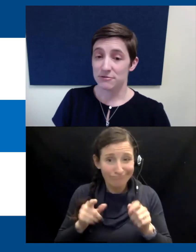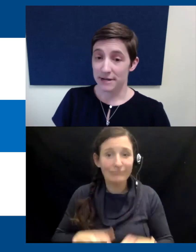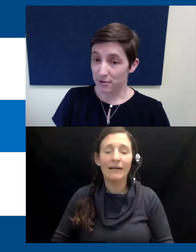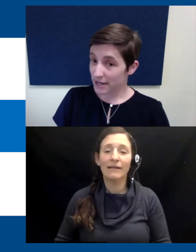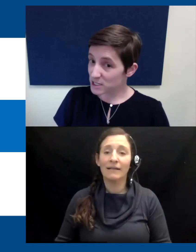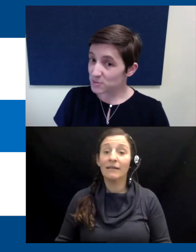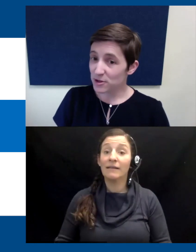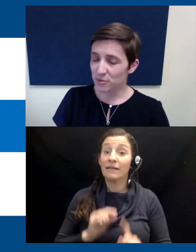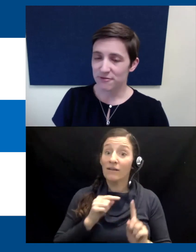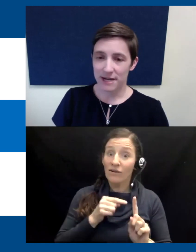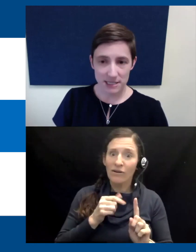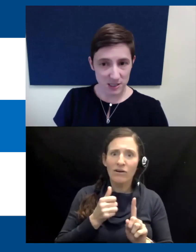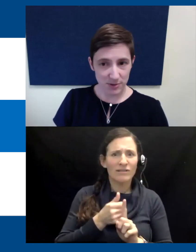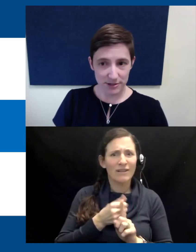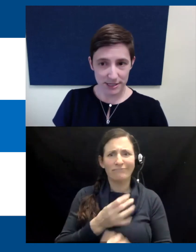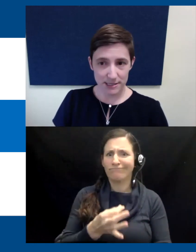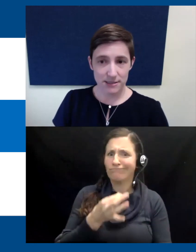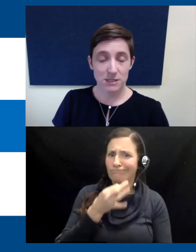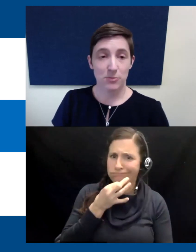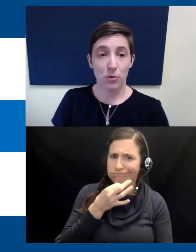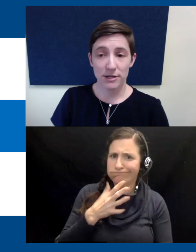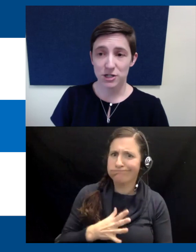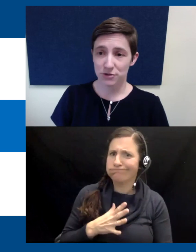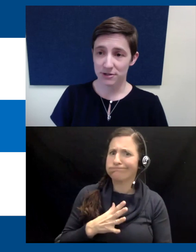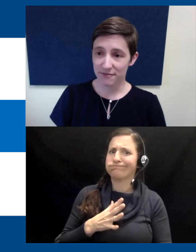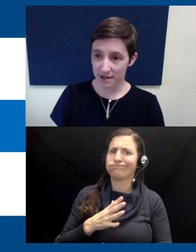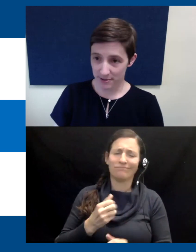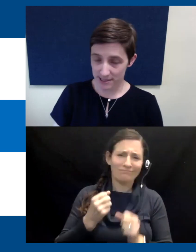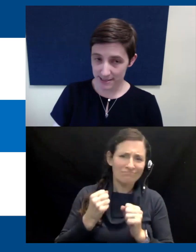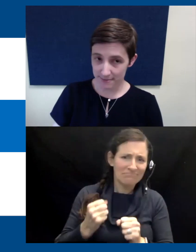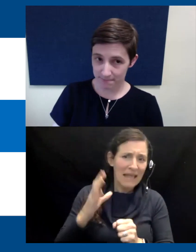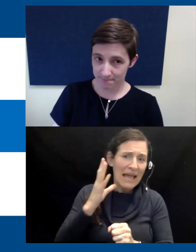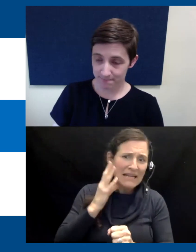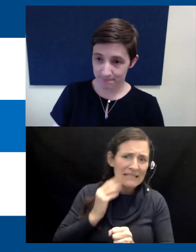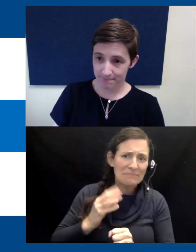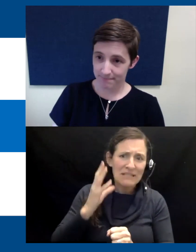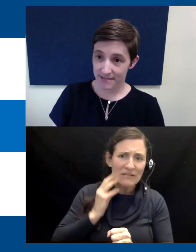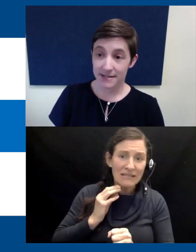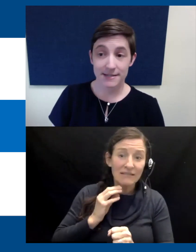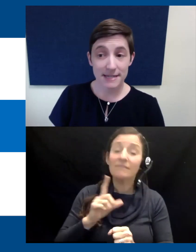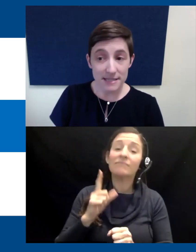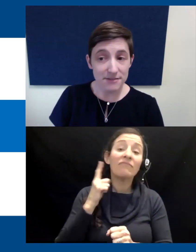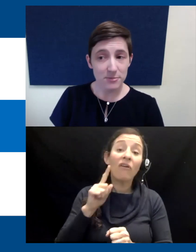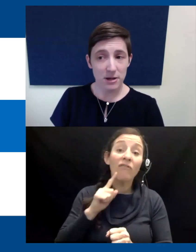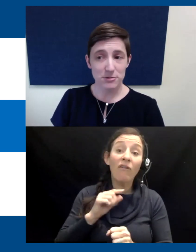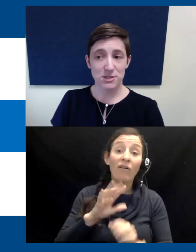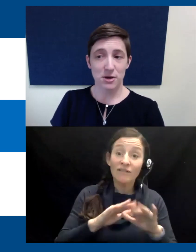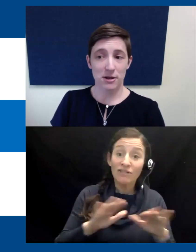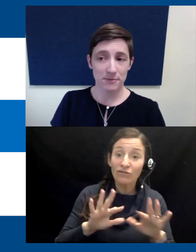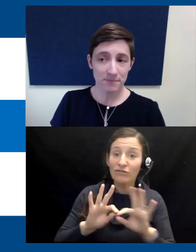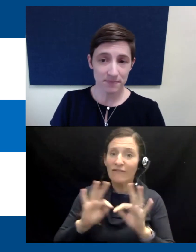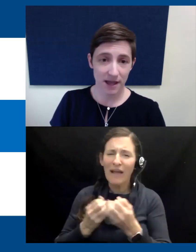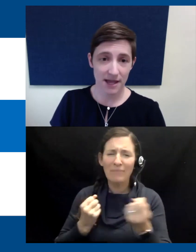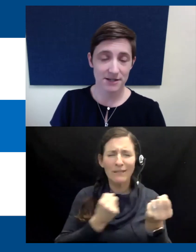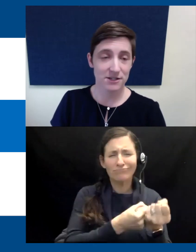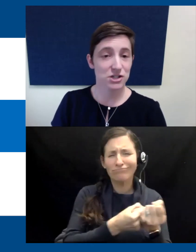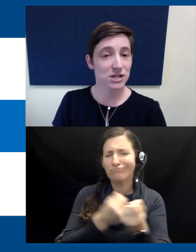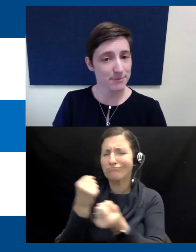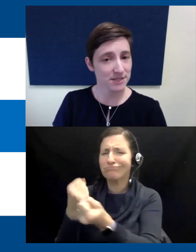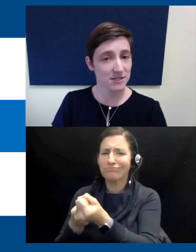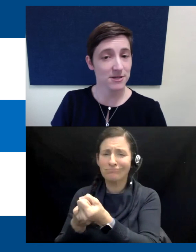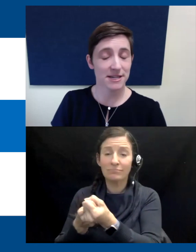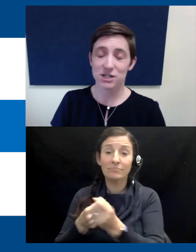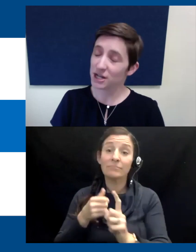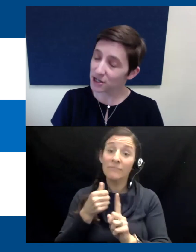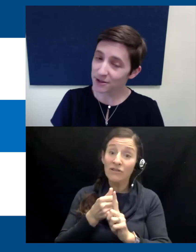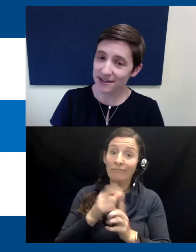She is a renowned expert with vast experience supporting children and families, an extensively published scholar, and she